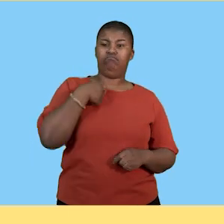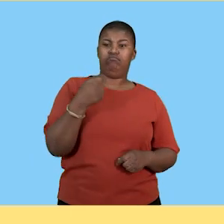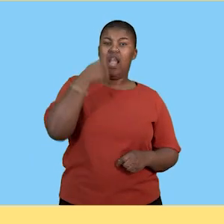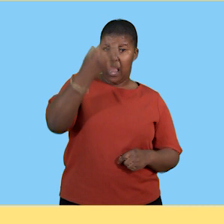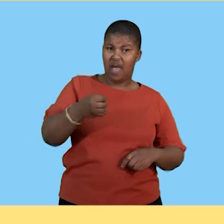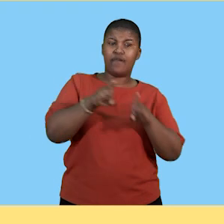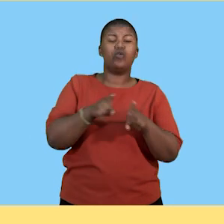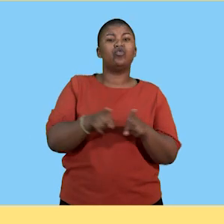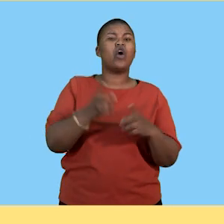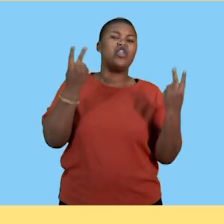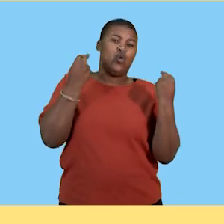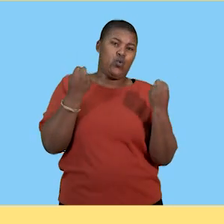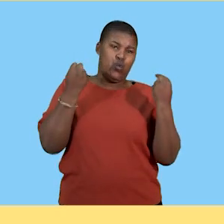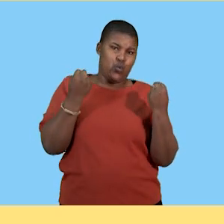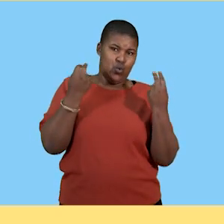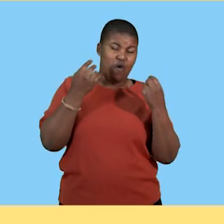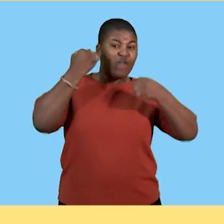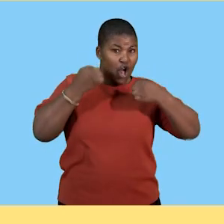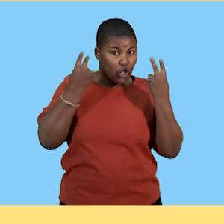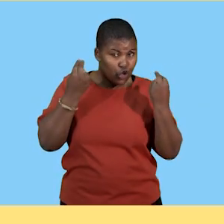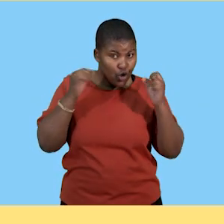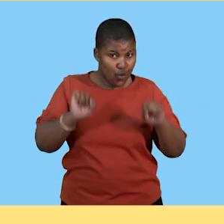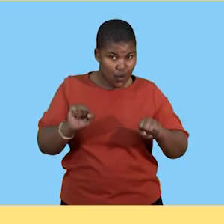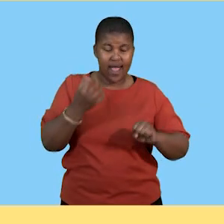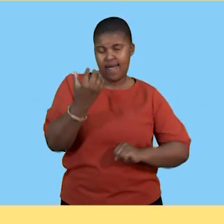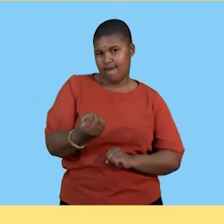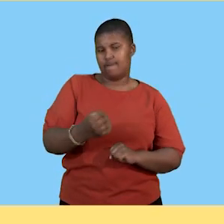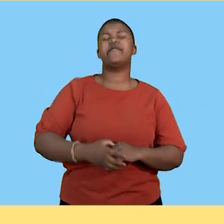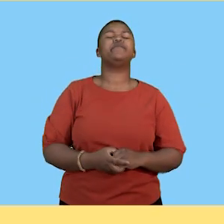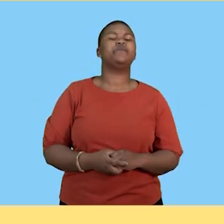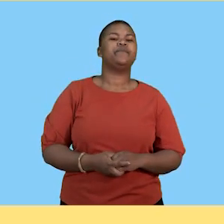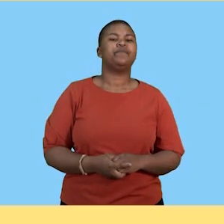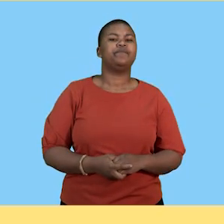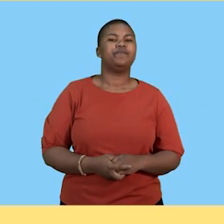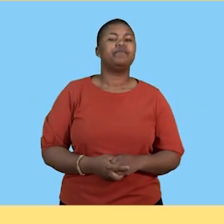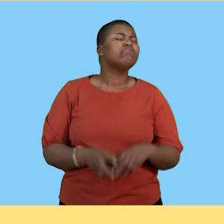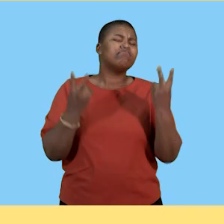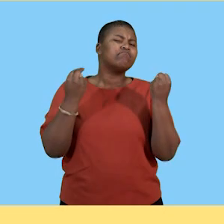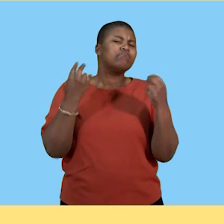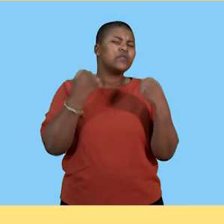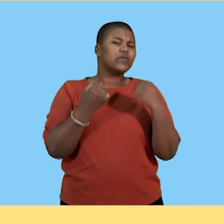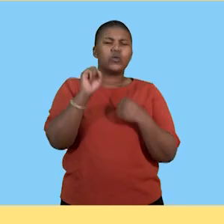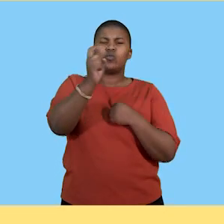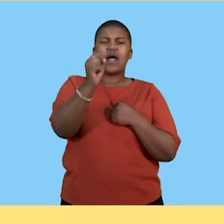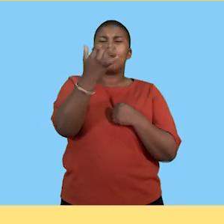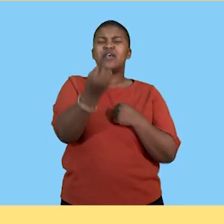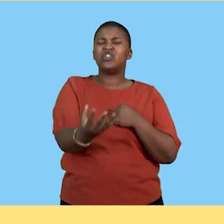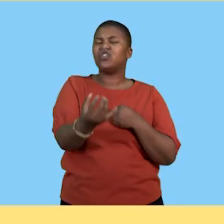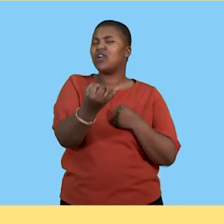we also have a new vehicle. We also have a new vehicle, and the new